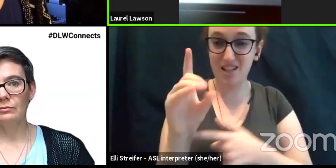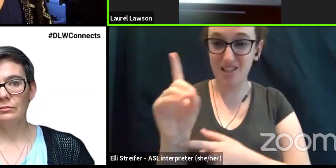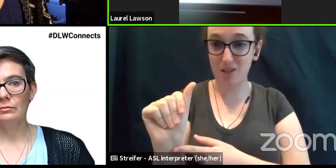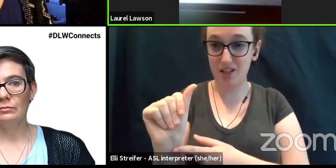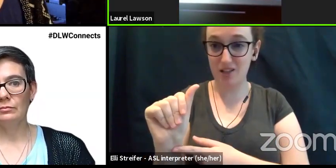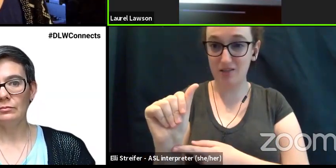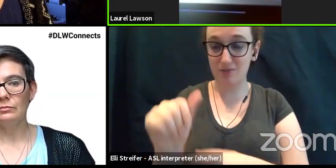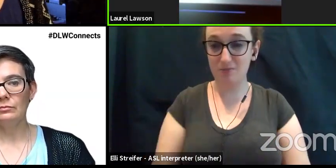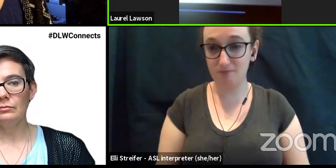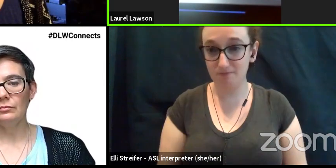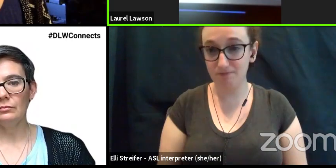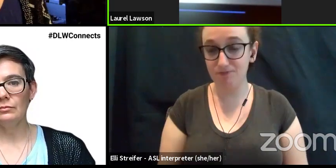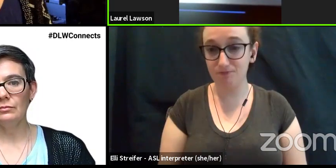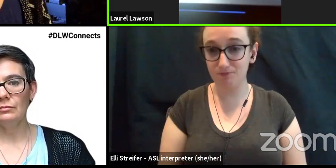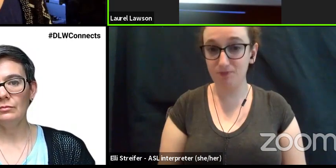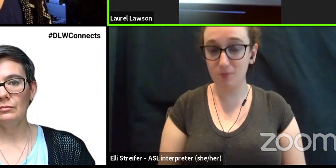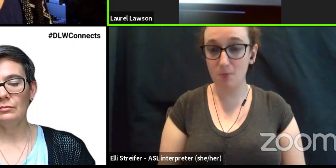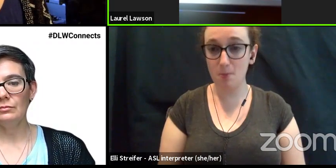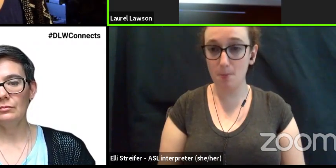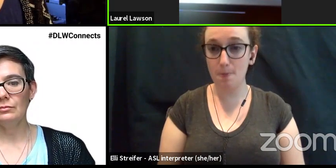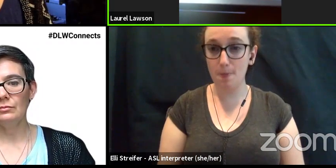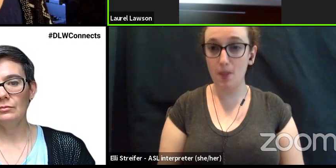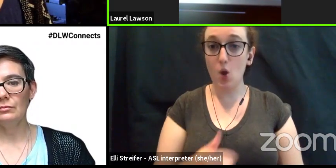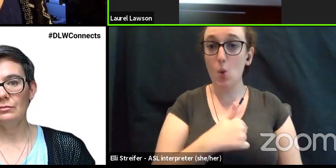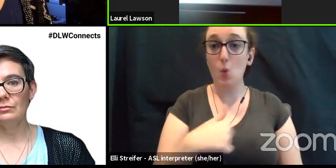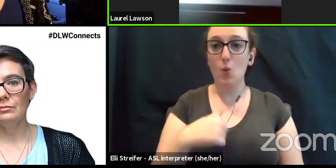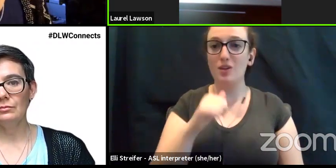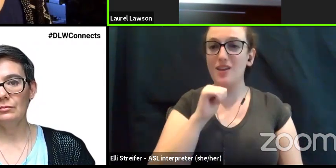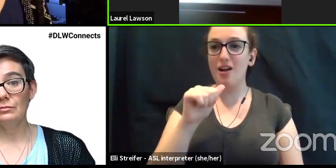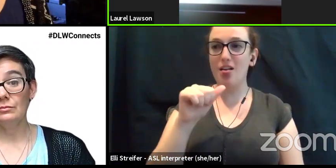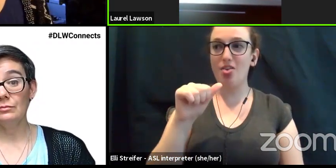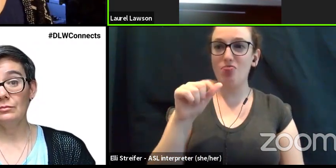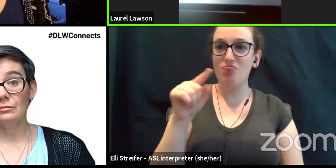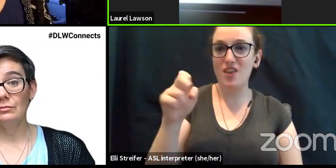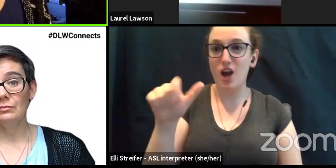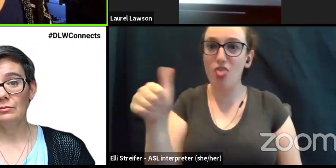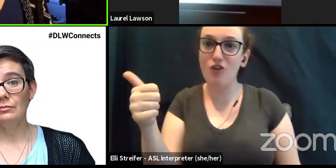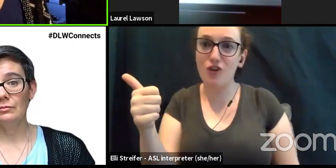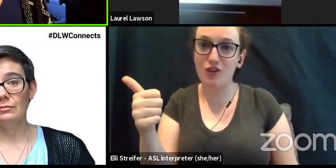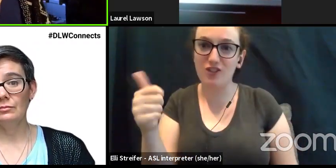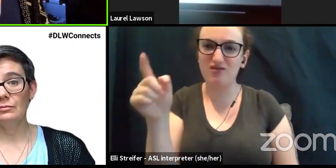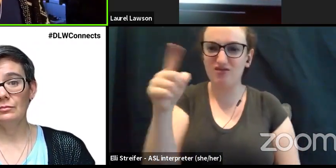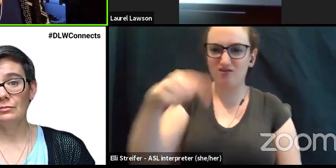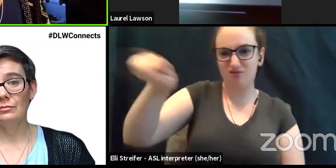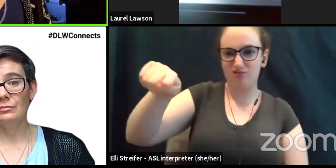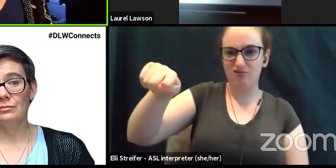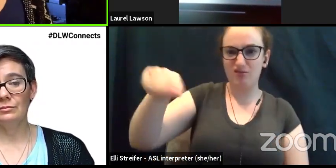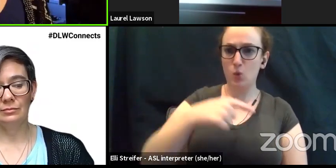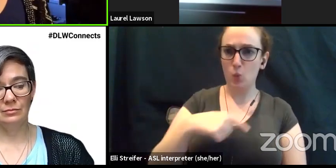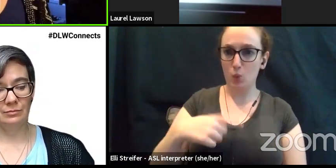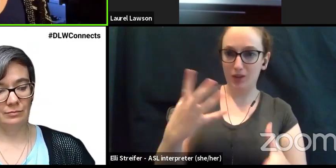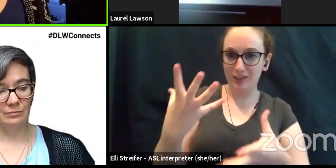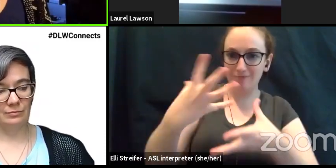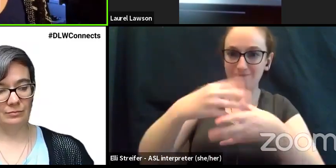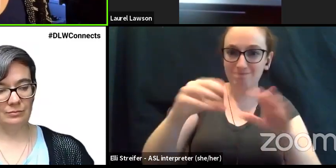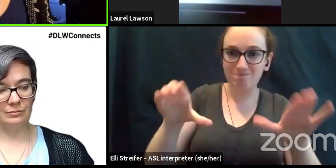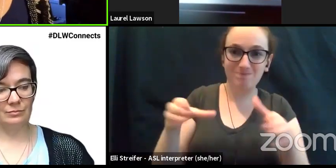So yeah, we are not the other, we are you. Yep. It also reminds me,